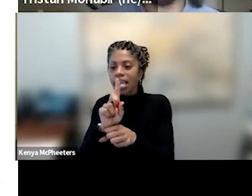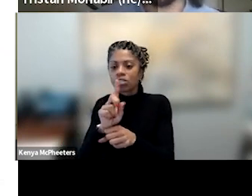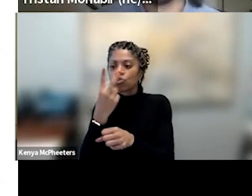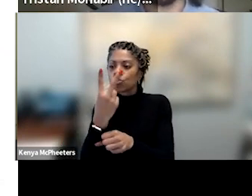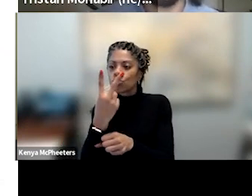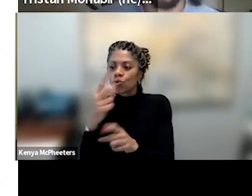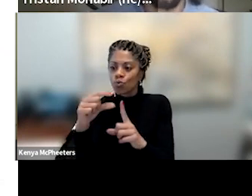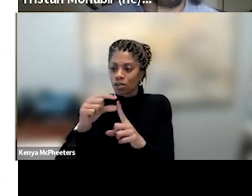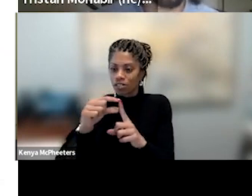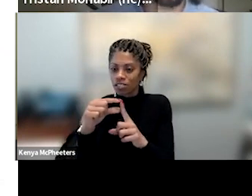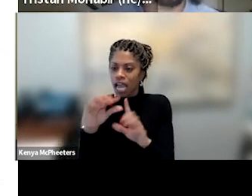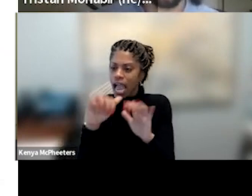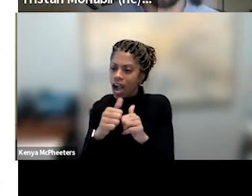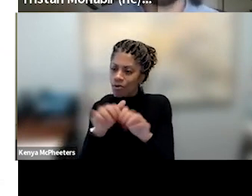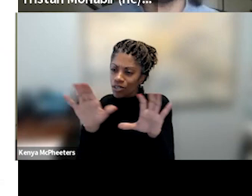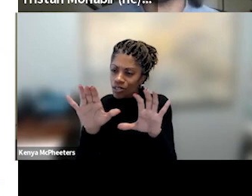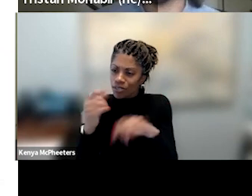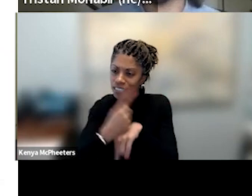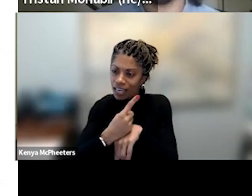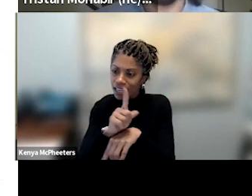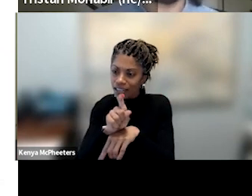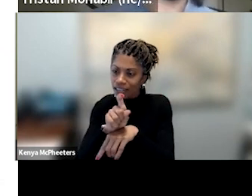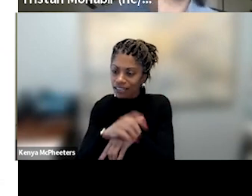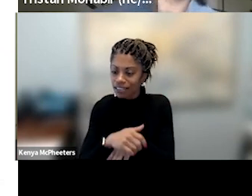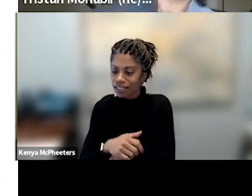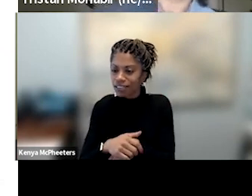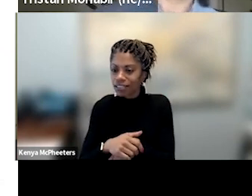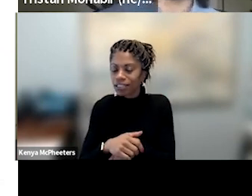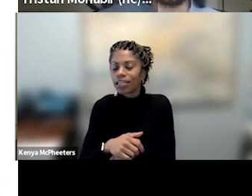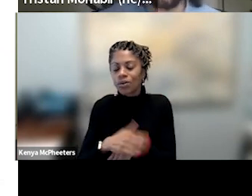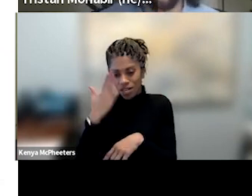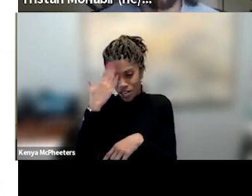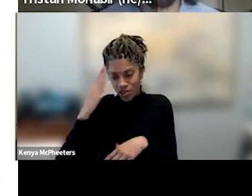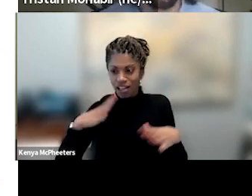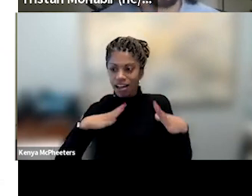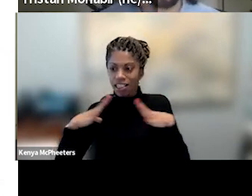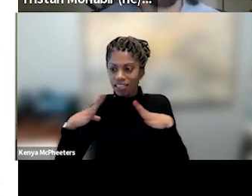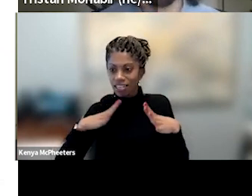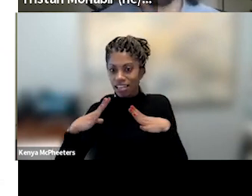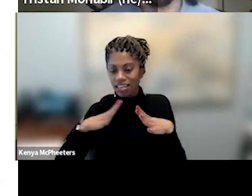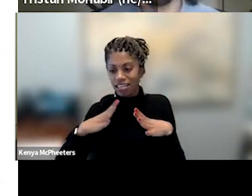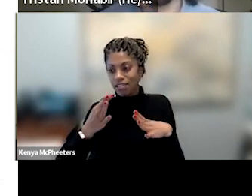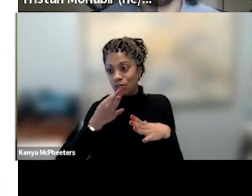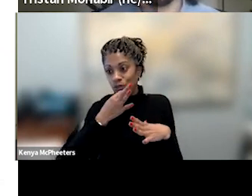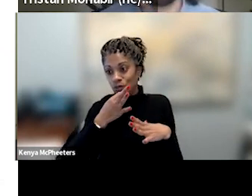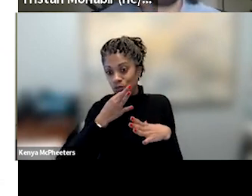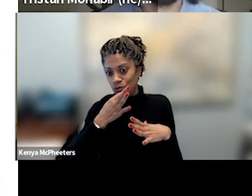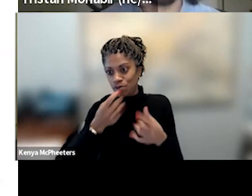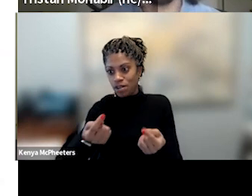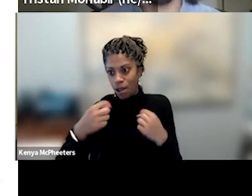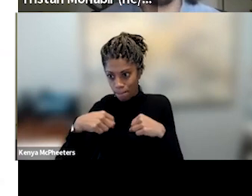In 2 words, if you could, please. Now the holiday season is almost upon us, and I hope everybody's